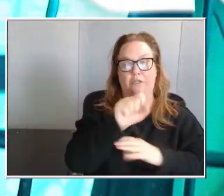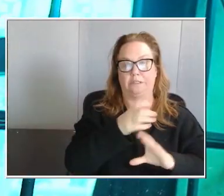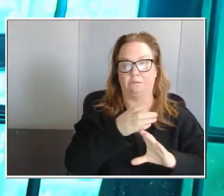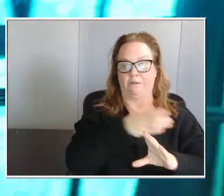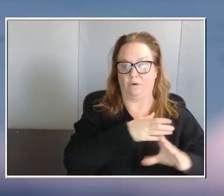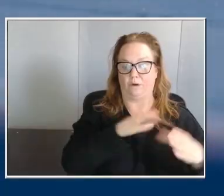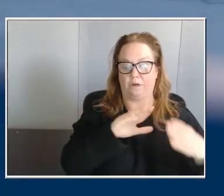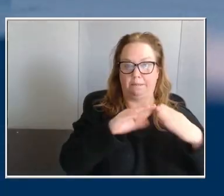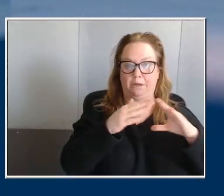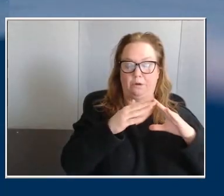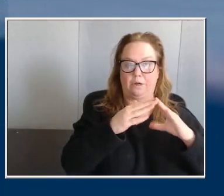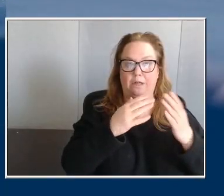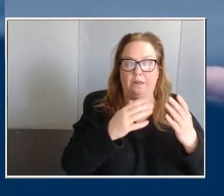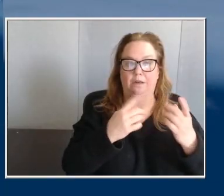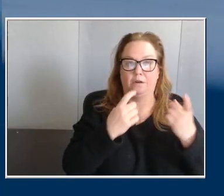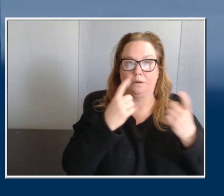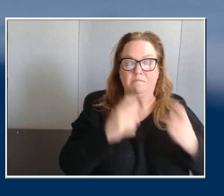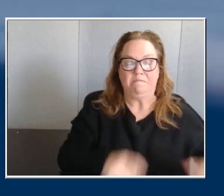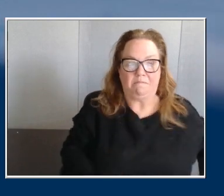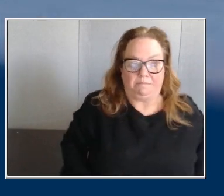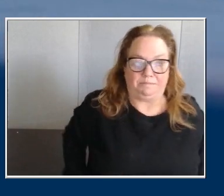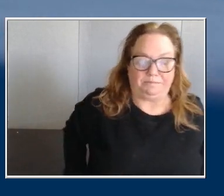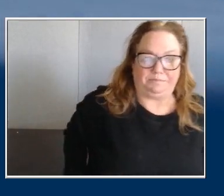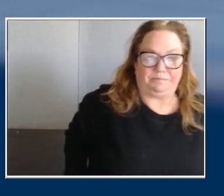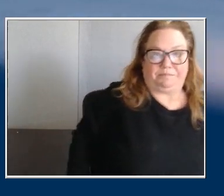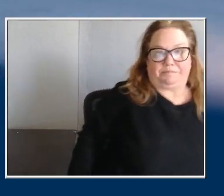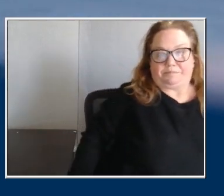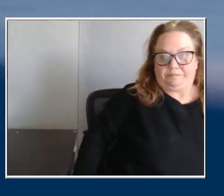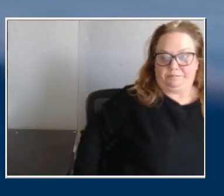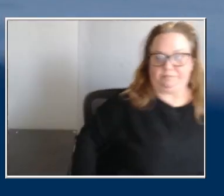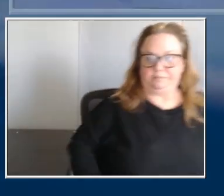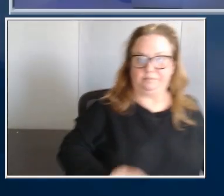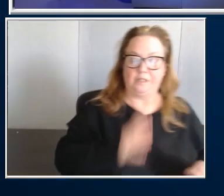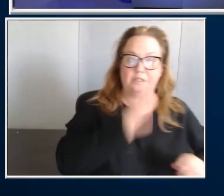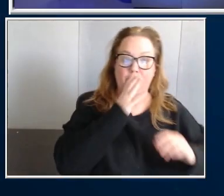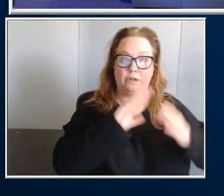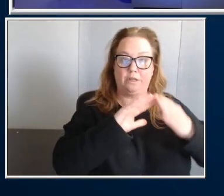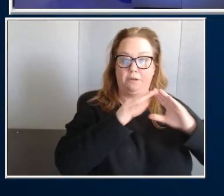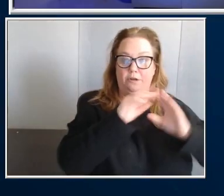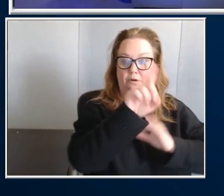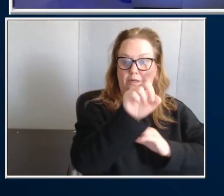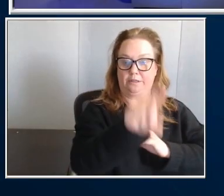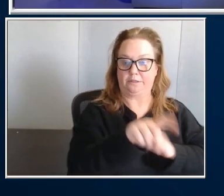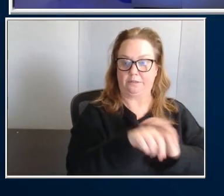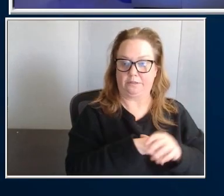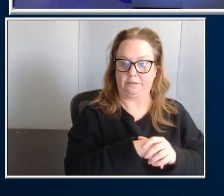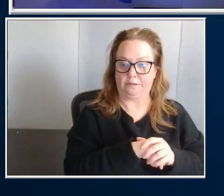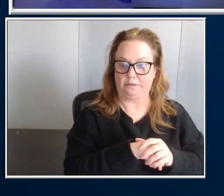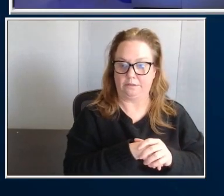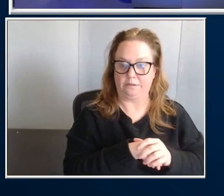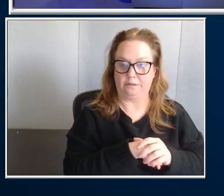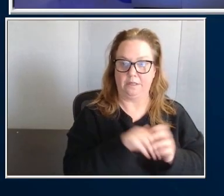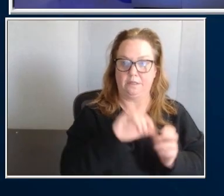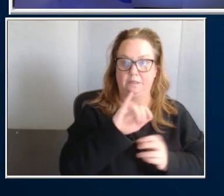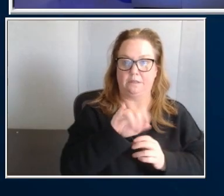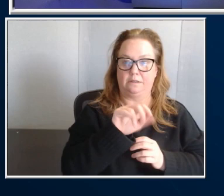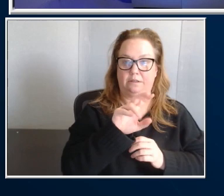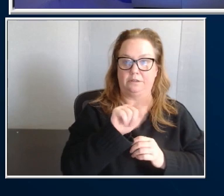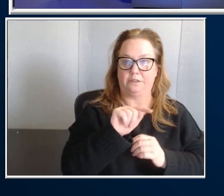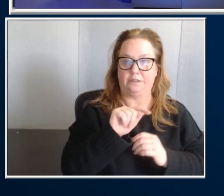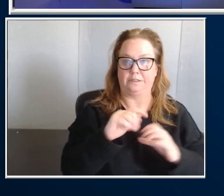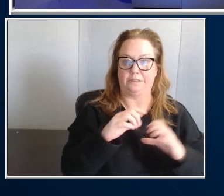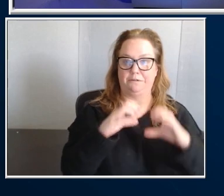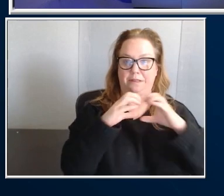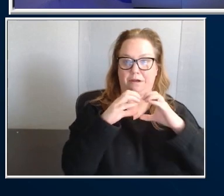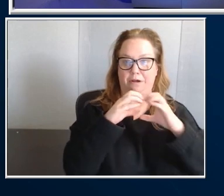questions? No, but we've got some good ones. And the first one, I've just got to say, Janet just sent in with a little heart